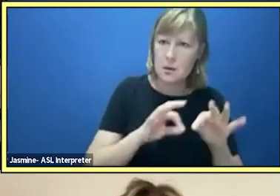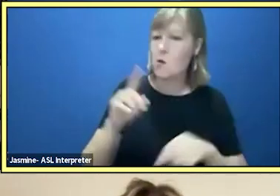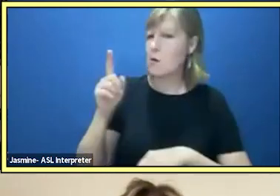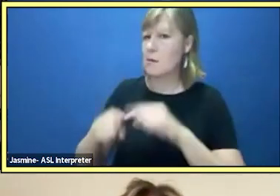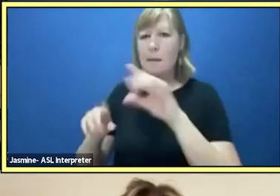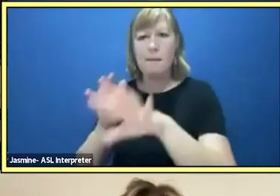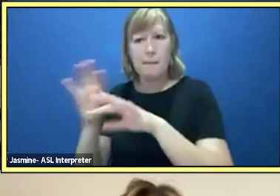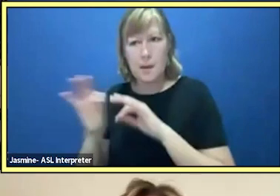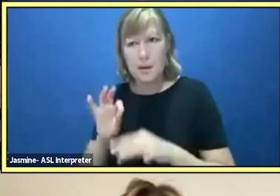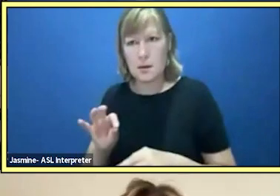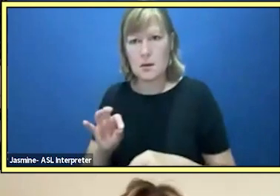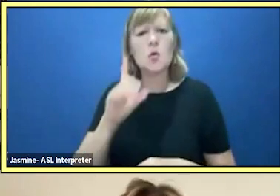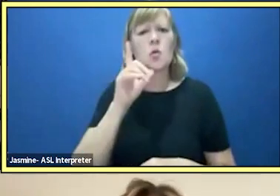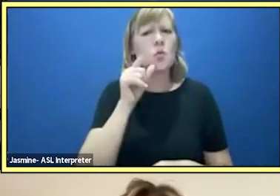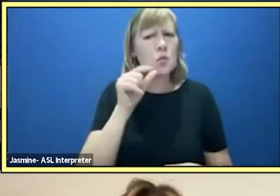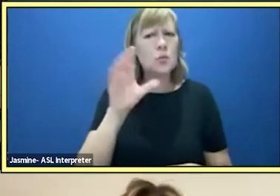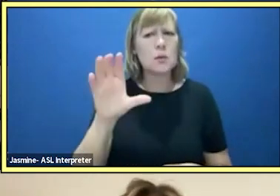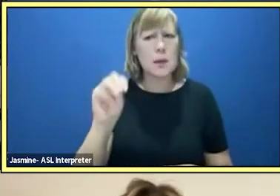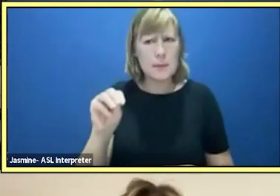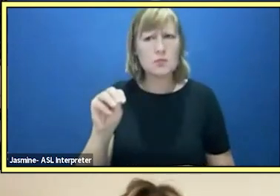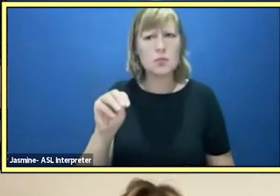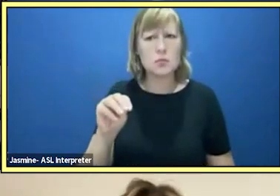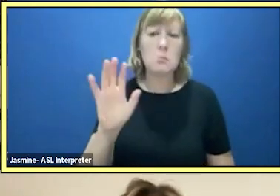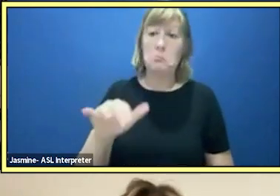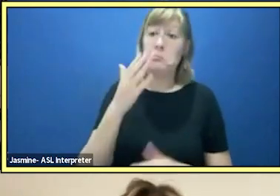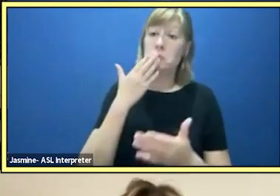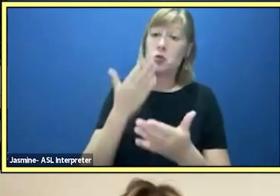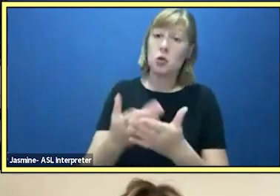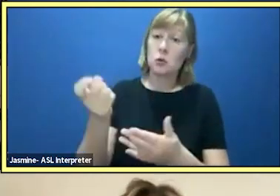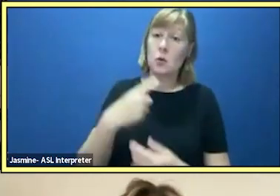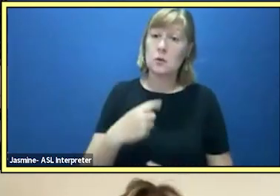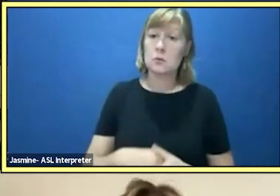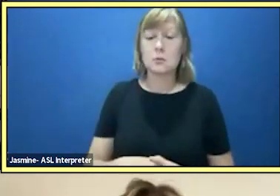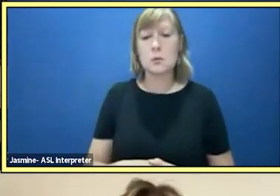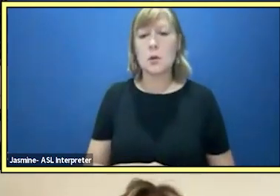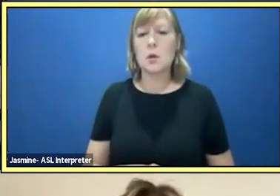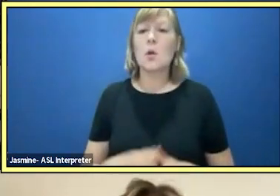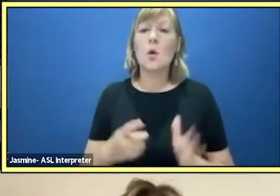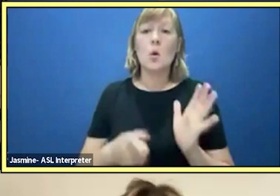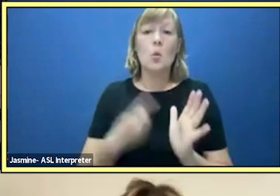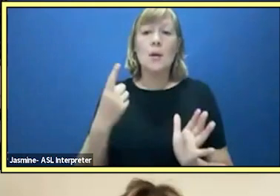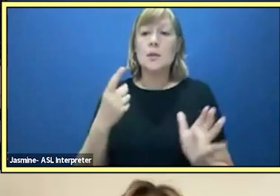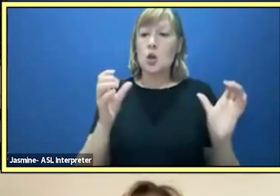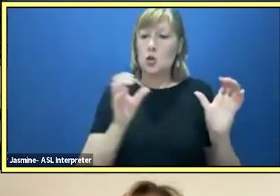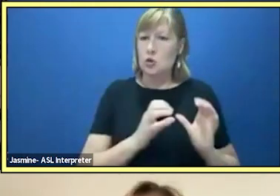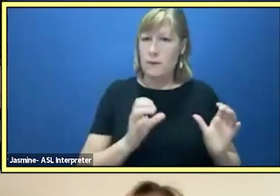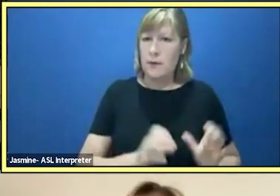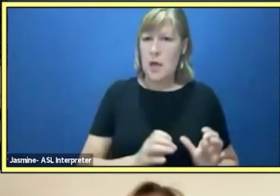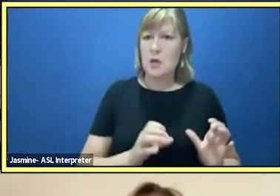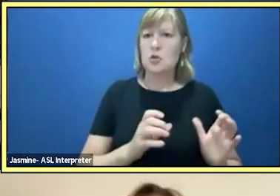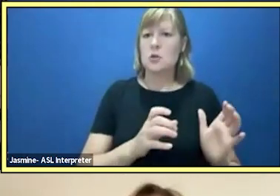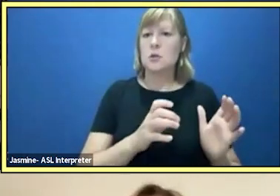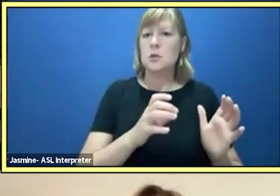Who will actually be those case managers? Well, that's a good question. Once those certification standards next month